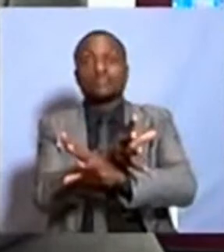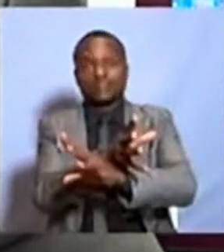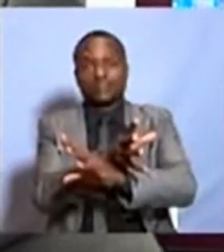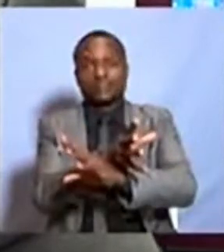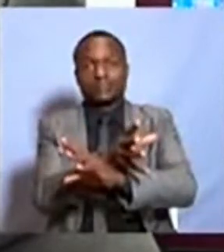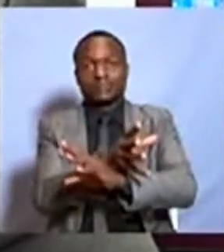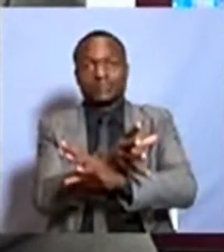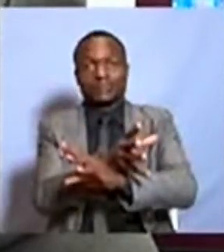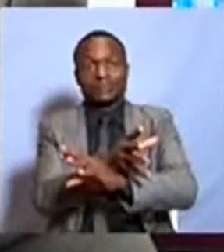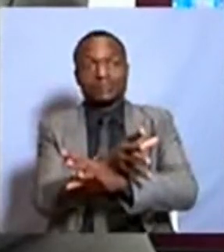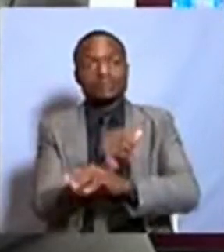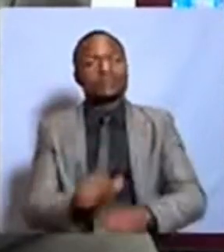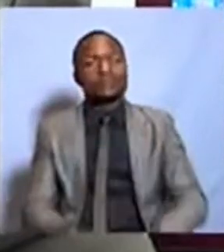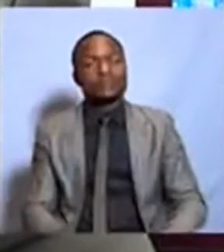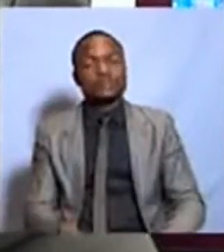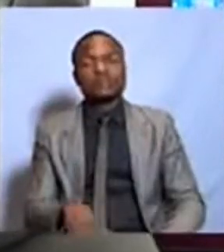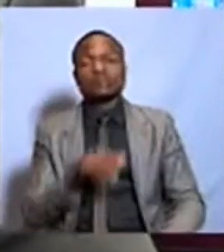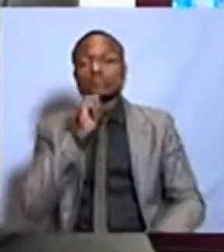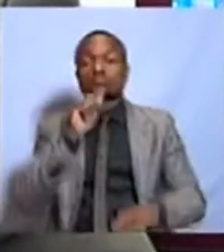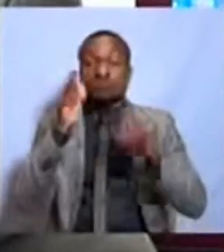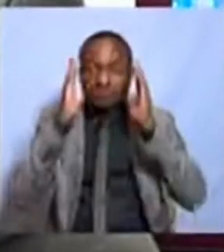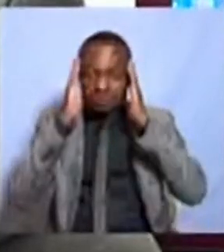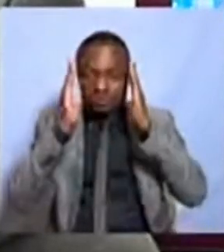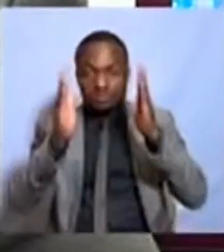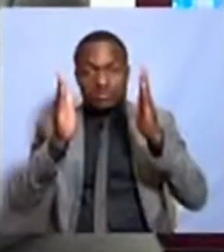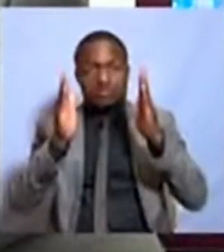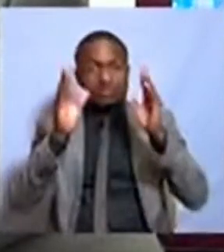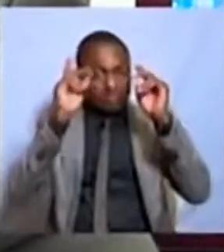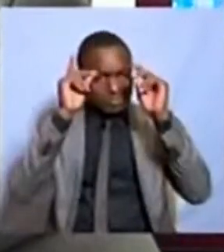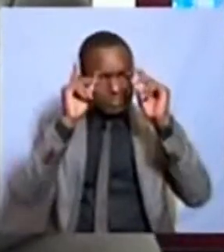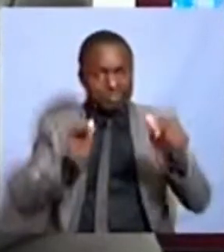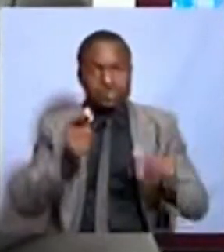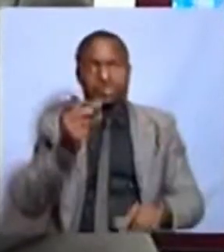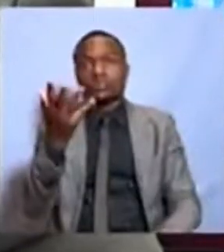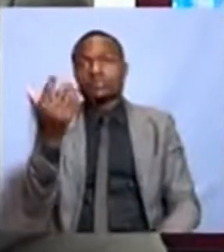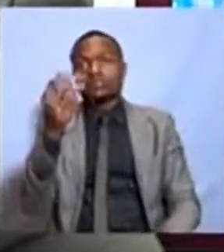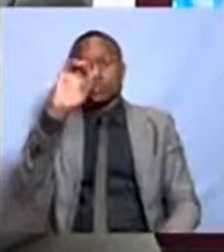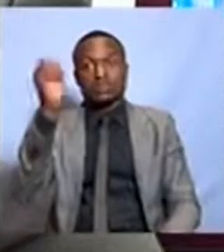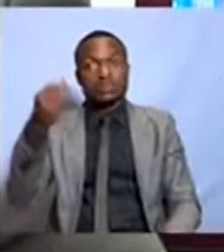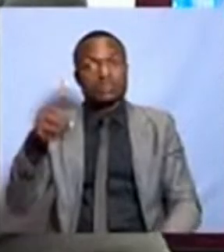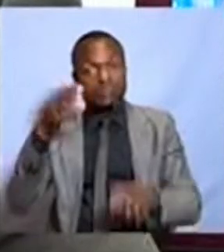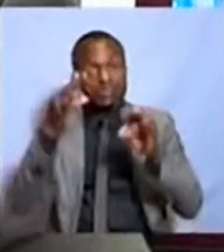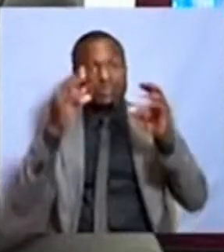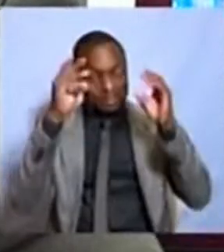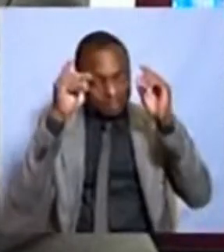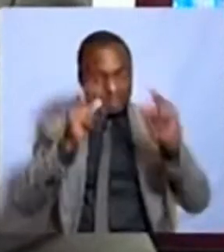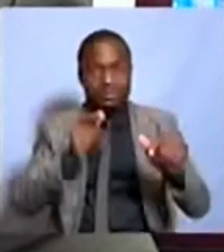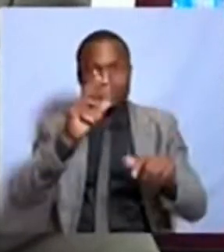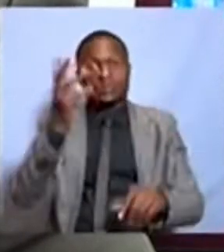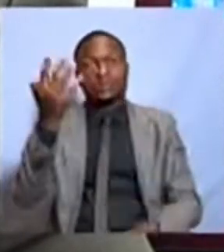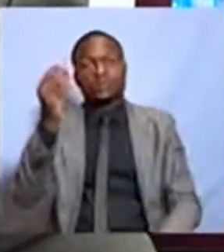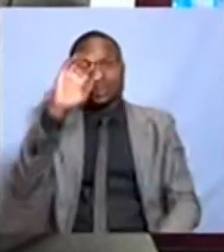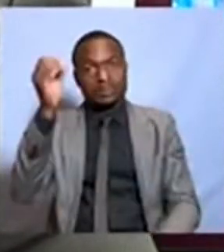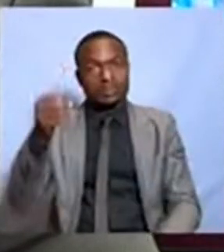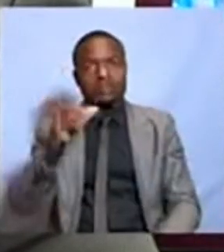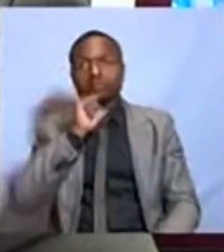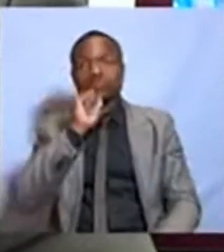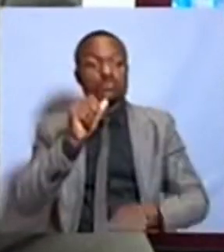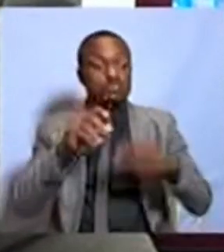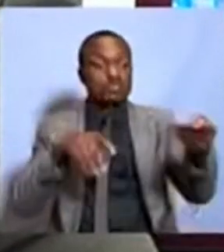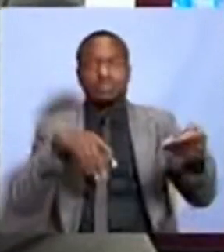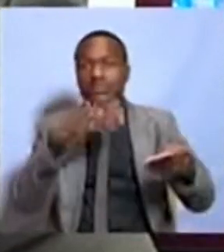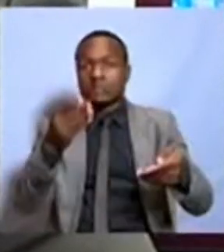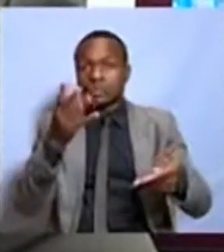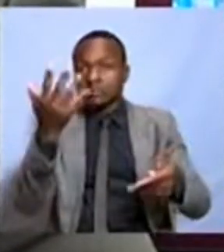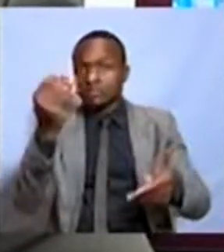as opposed to simply focusing on, say, let's reach 15%. If we reach 15% and we don't spend the 15%, are we